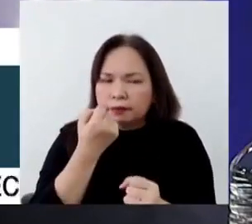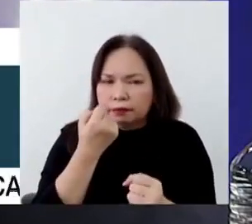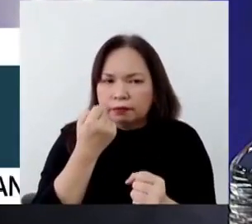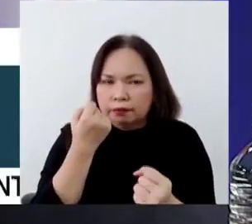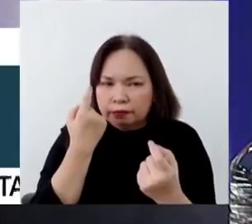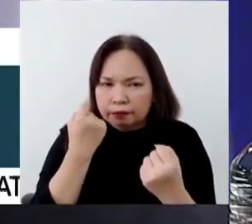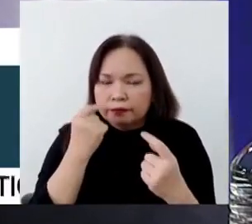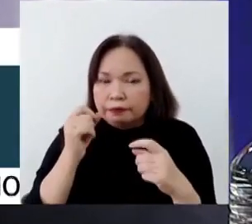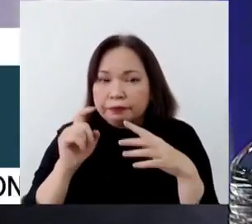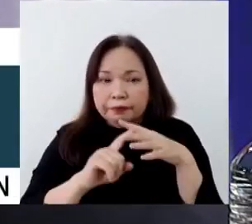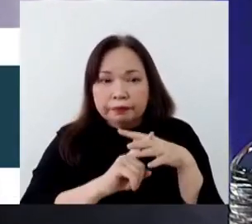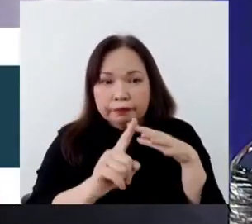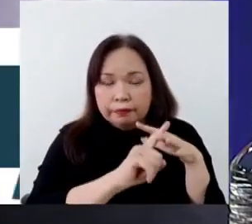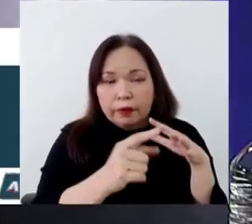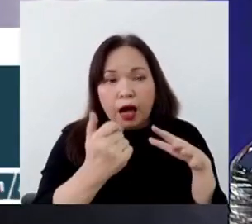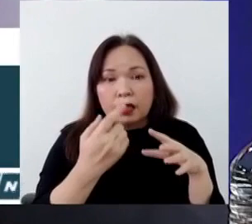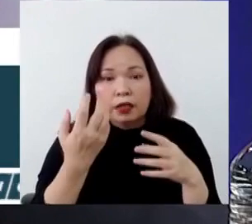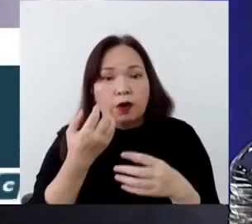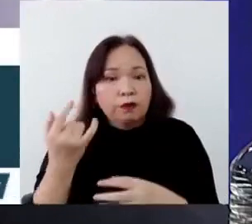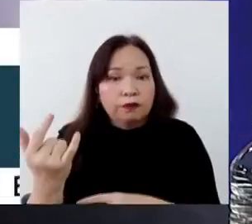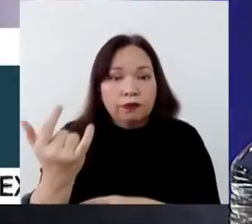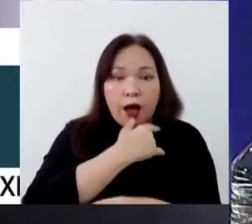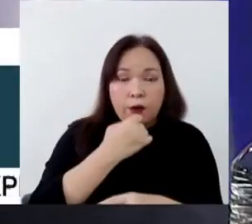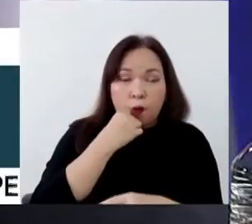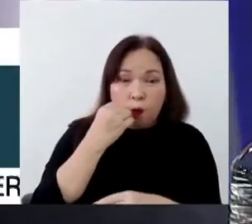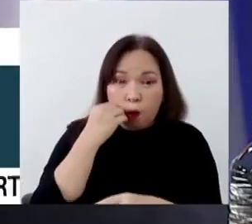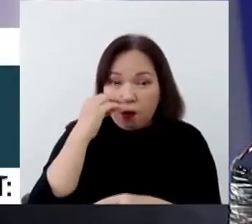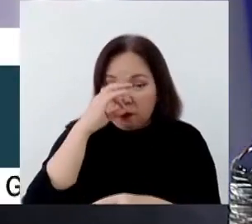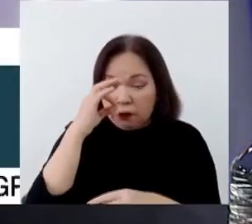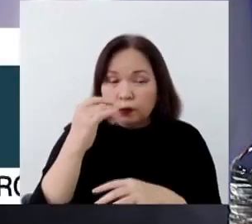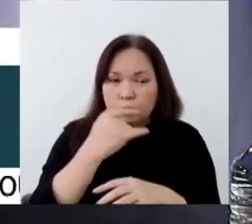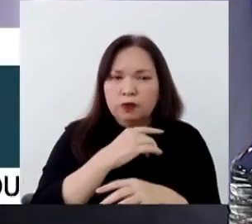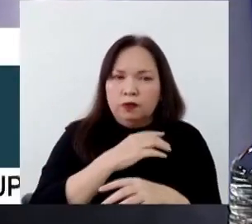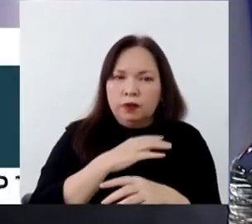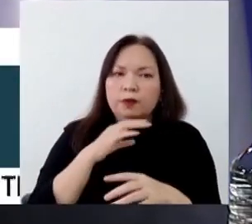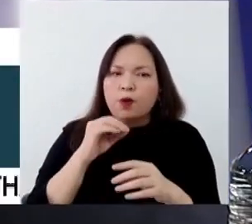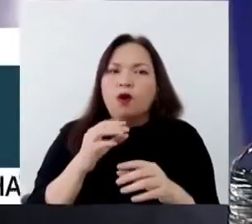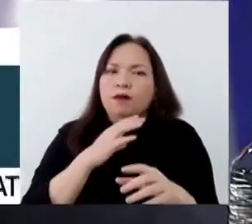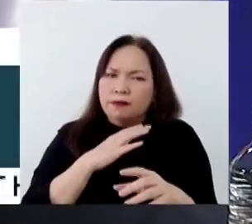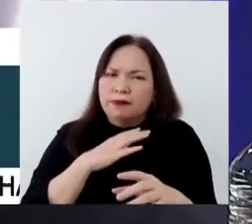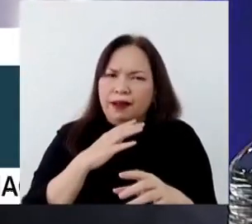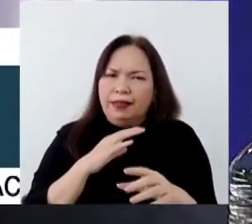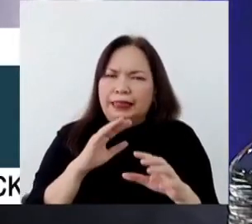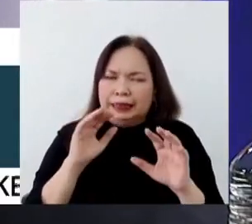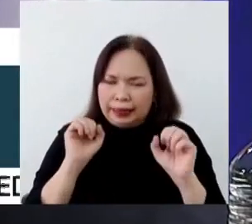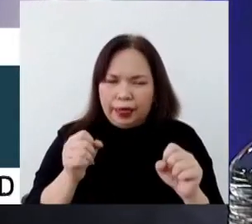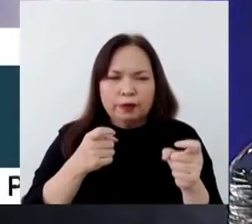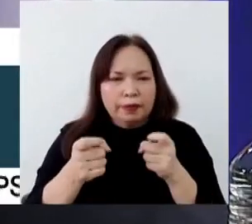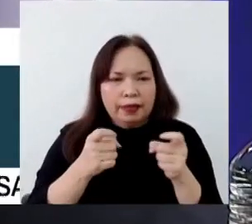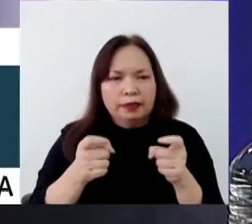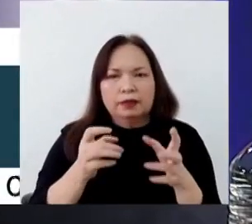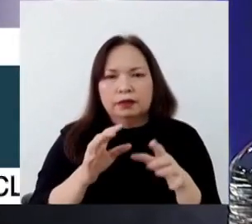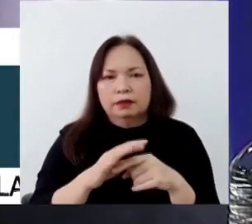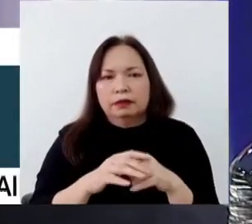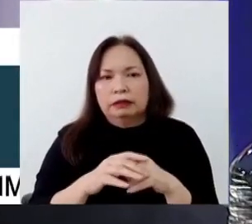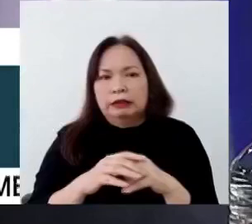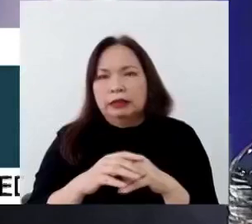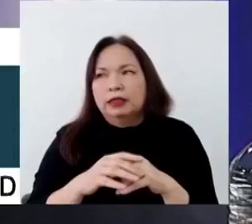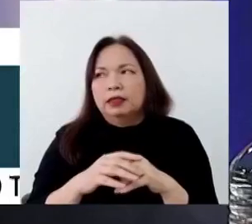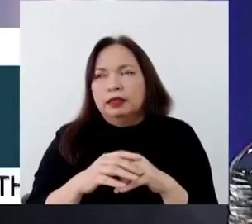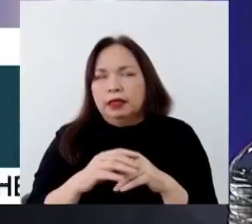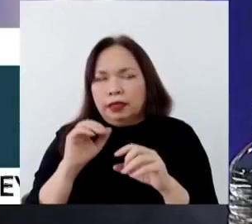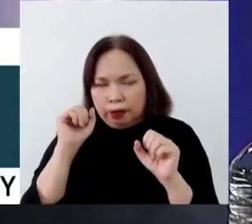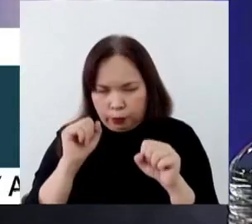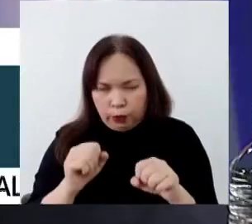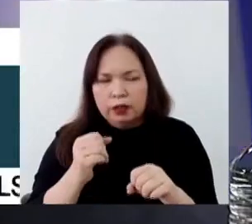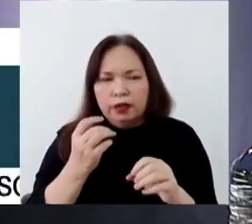of nationals, because the situation there is more stable, and we're ready to repatriate them, and we don't